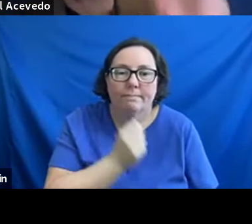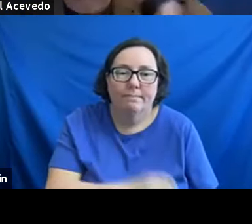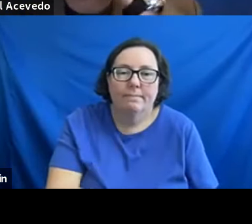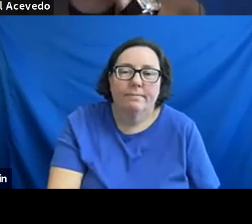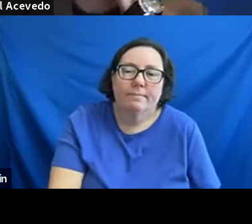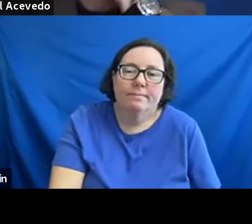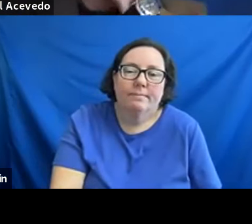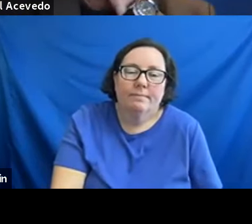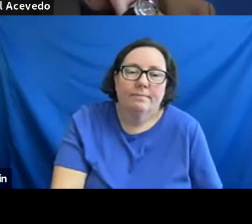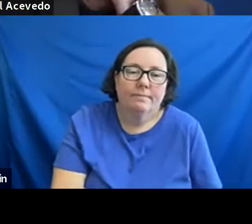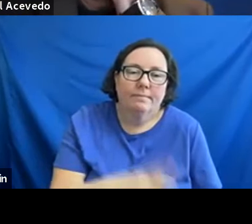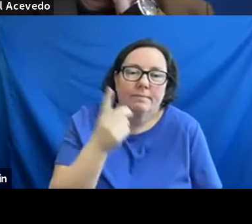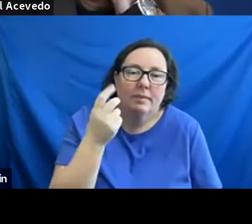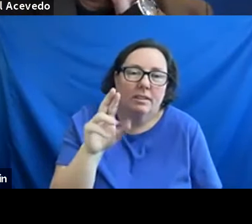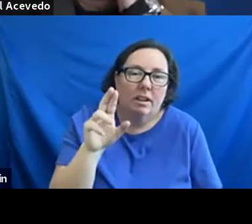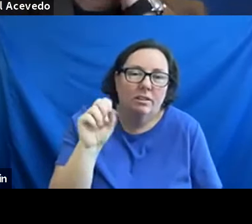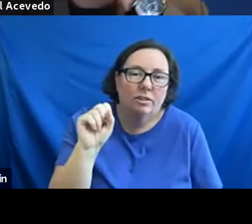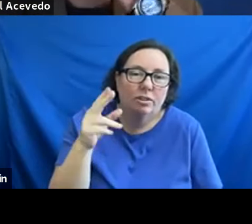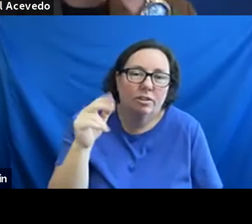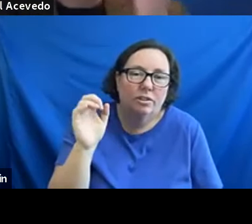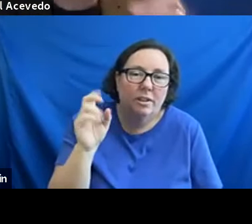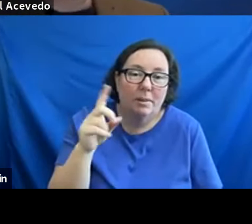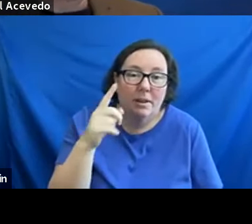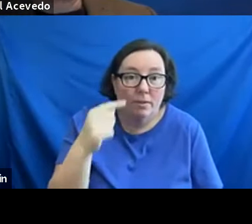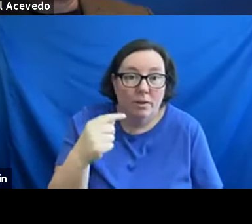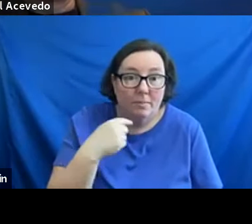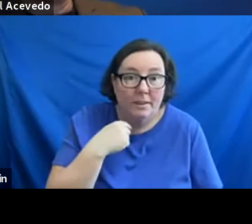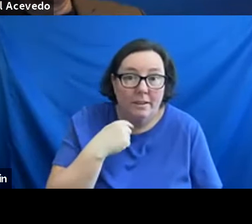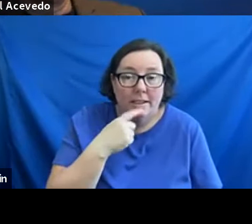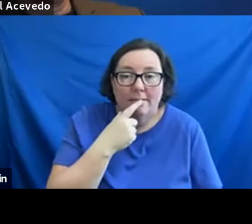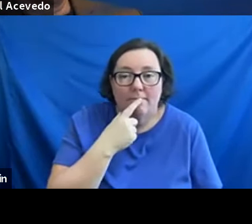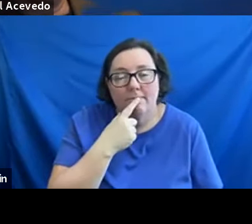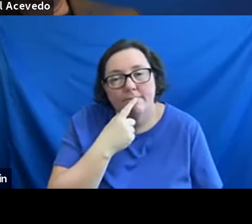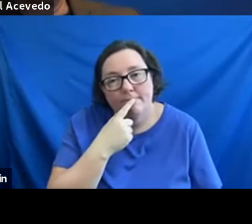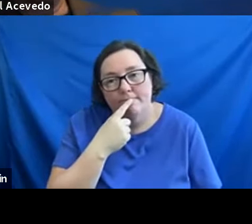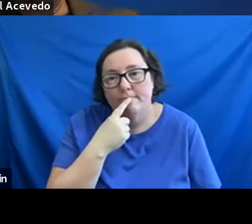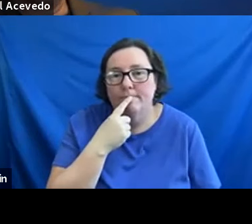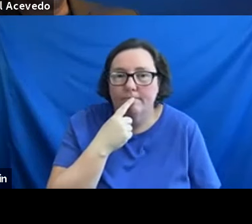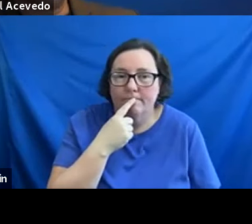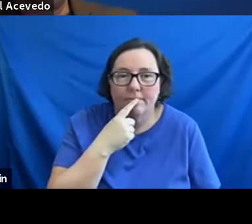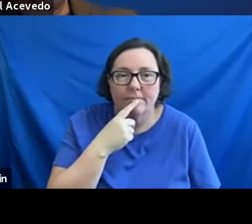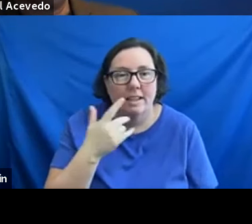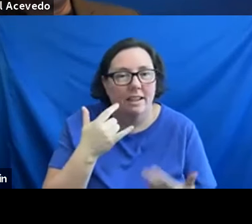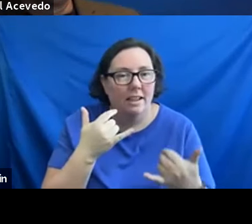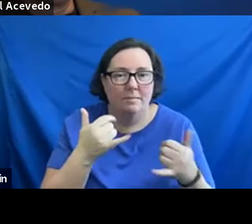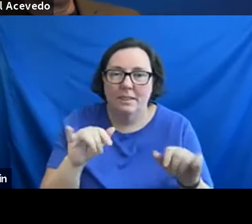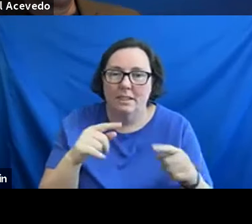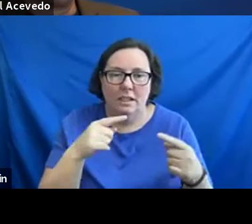So, Dr. Shepherd, for me, what I continue to struggle